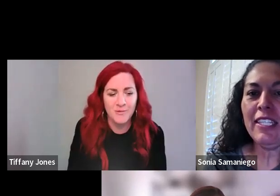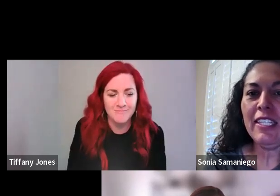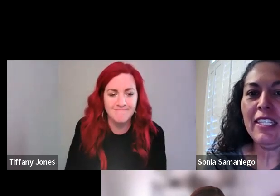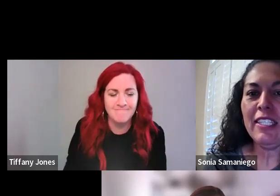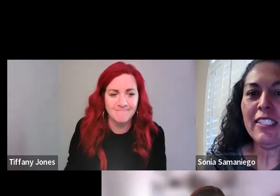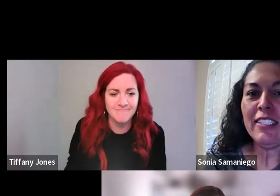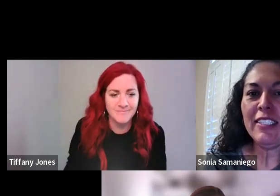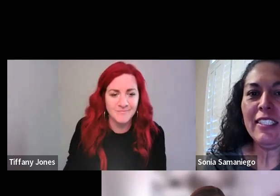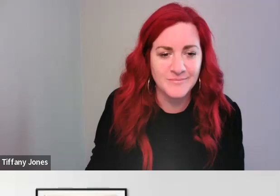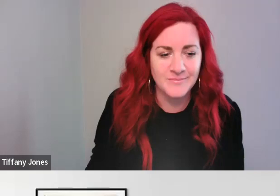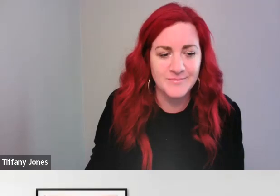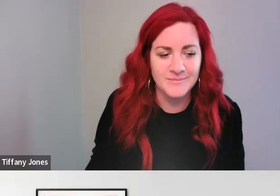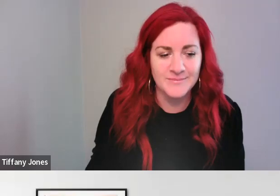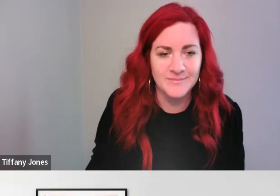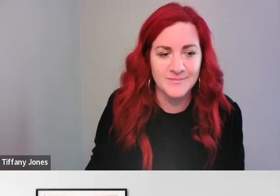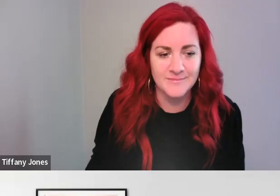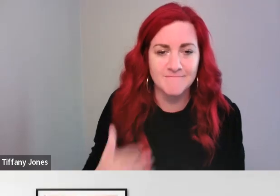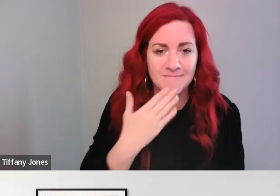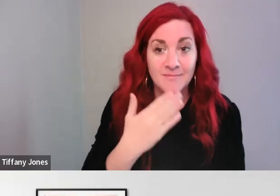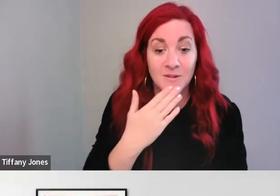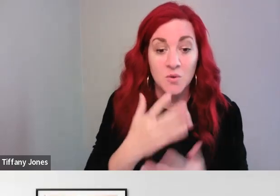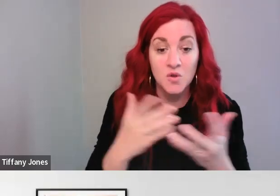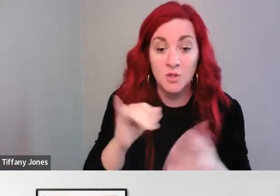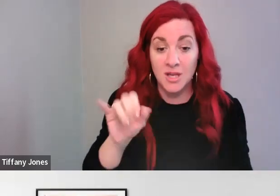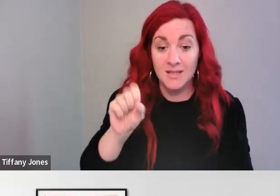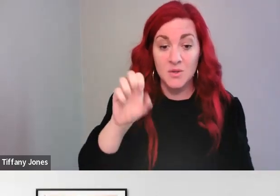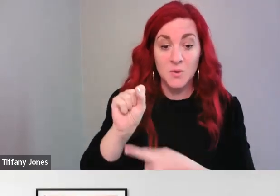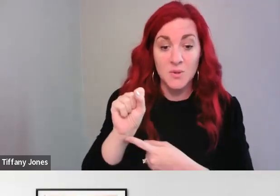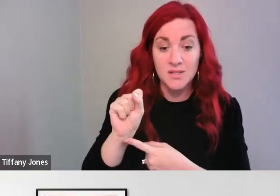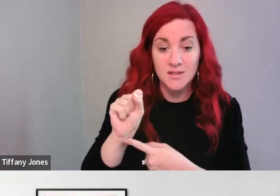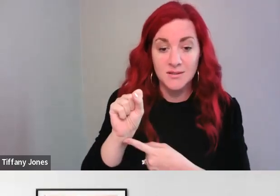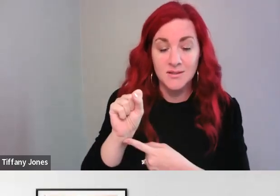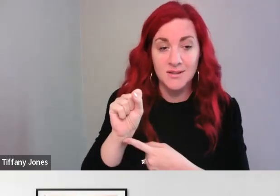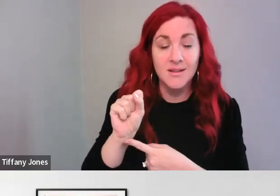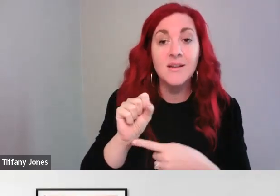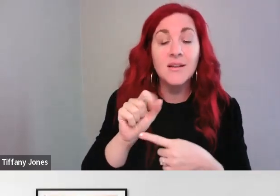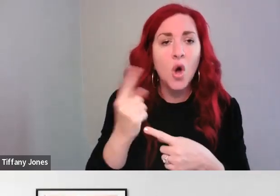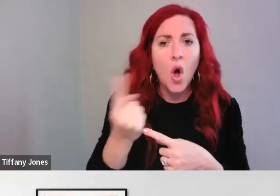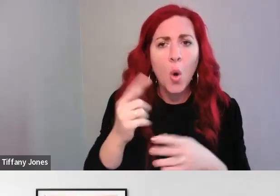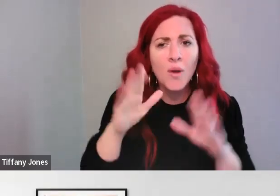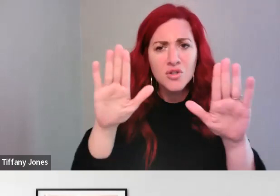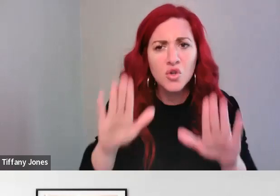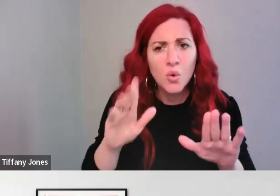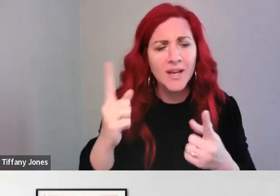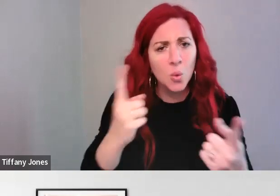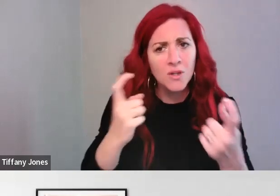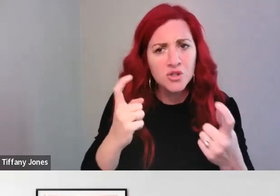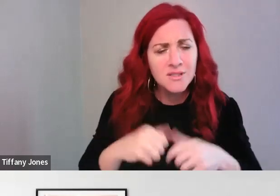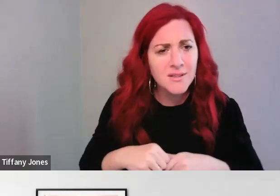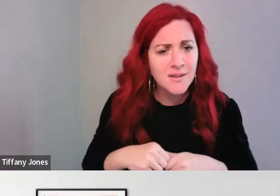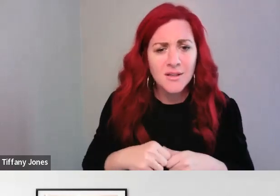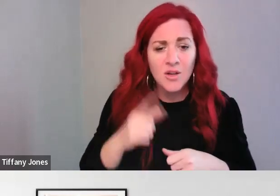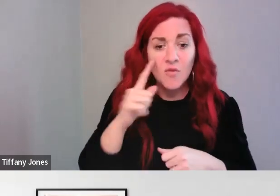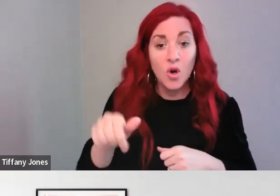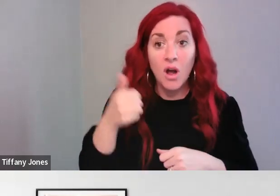No problem. Thank you so much, Jesus. Always great questions, you know, for